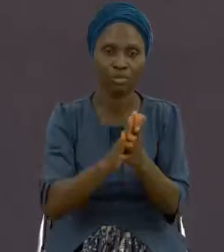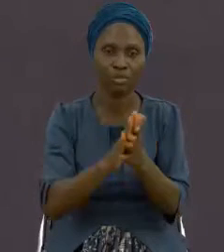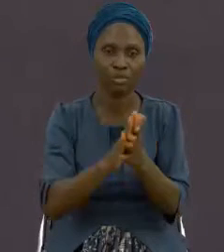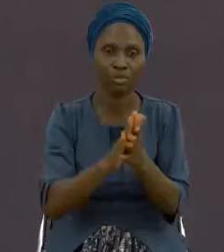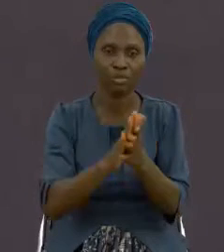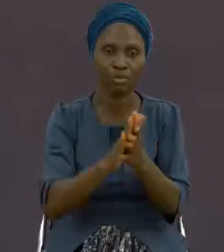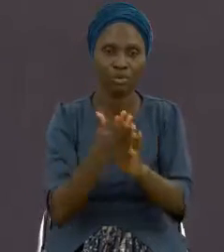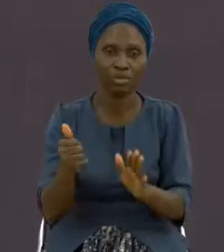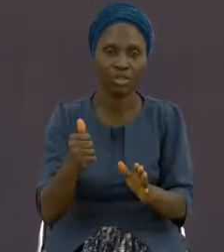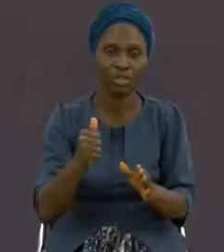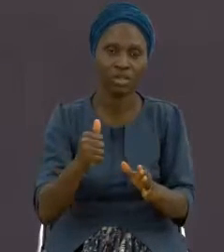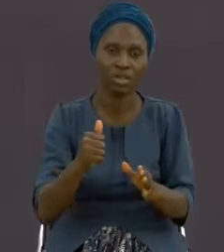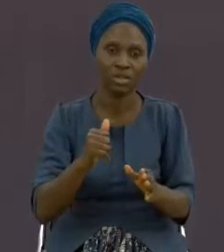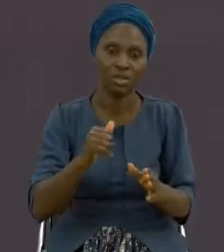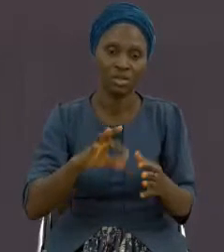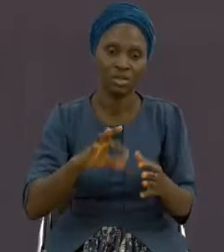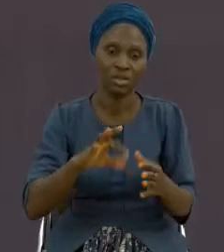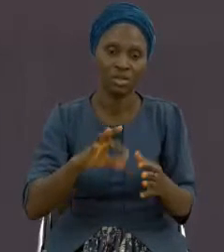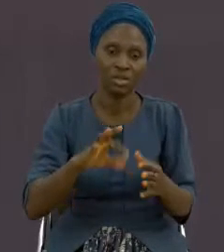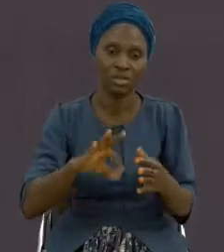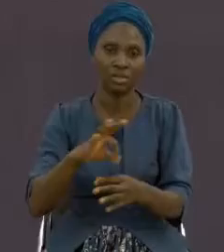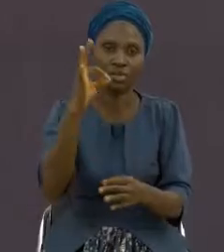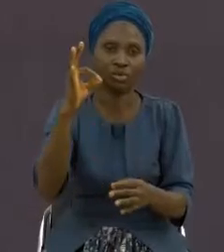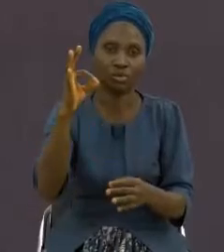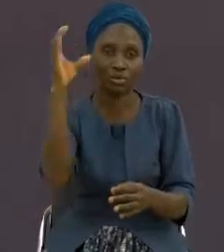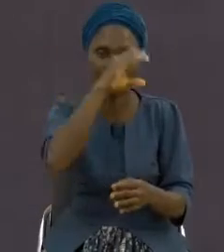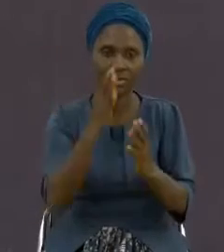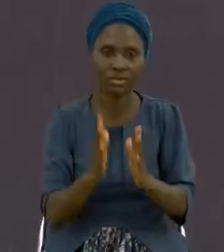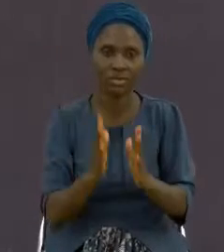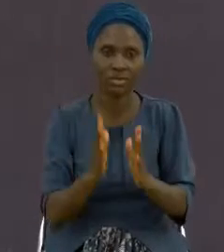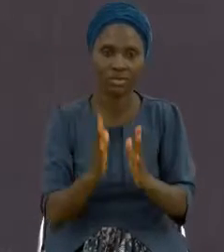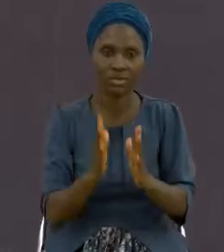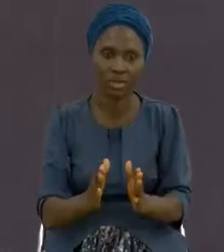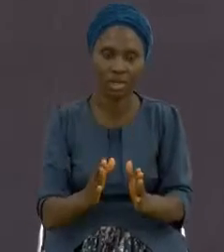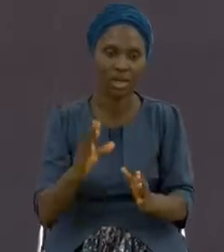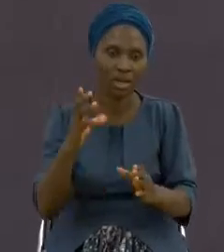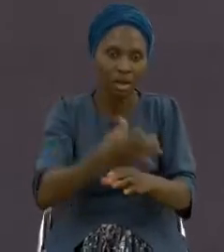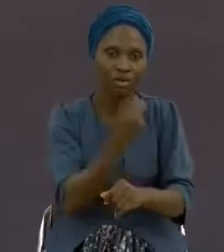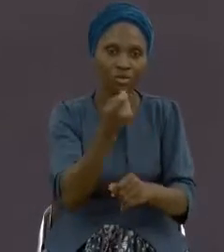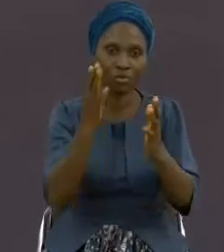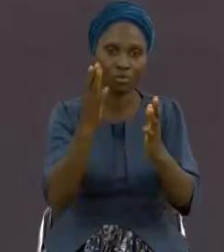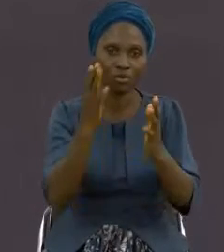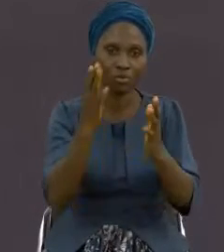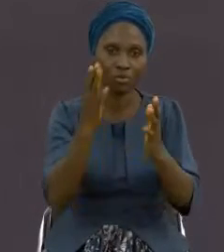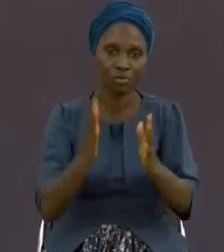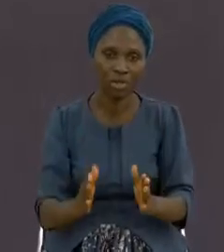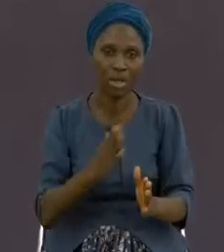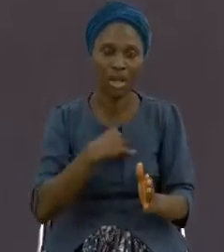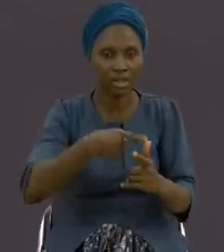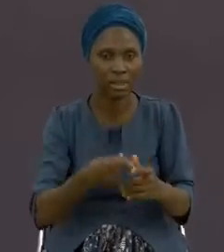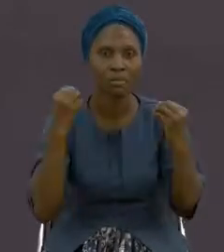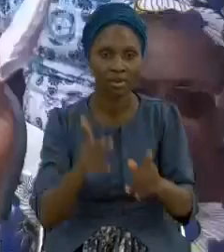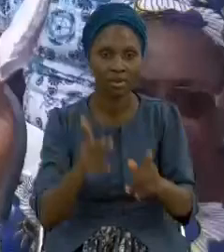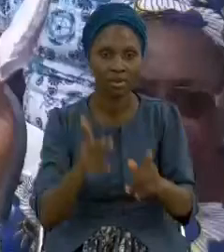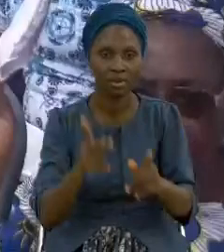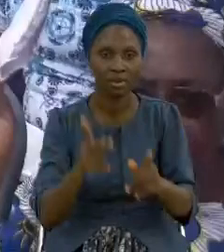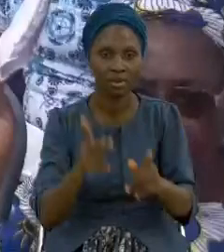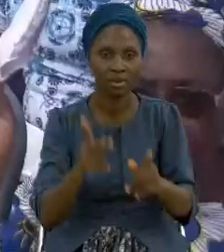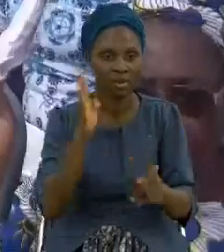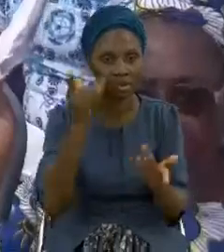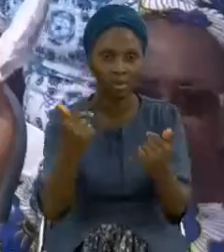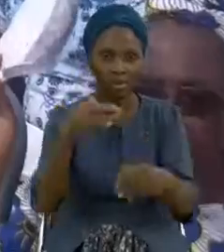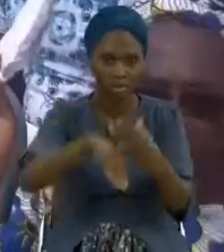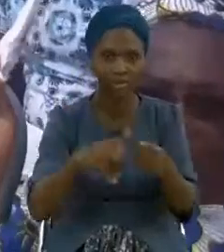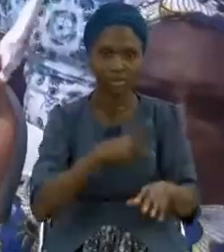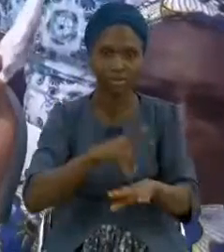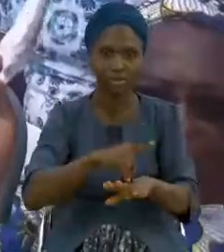seeker. And then many will come into the kingdom of God through you in Jesus'